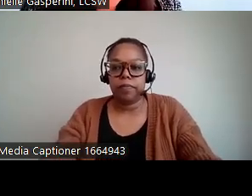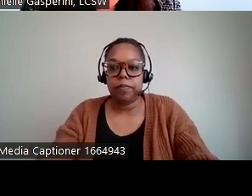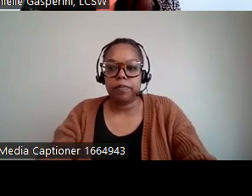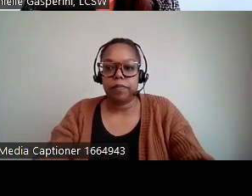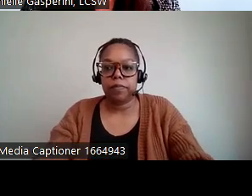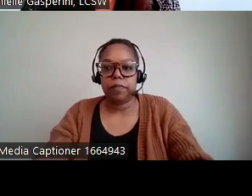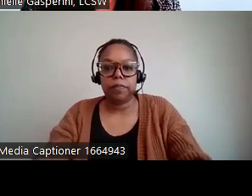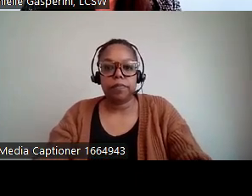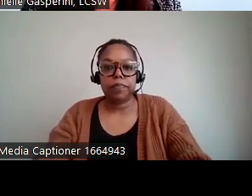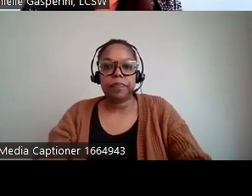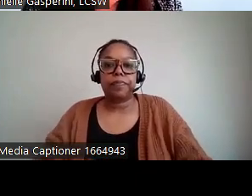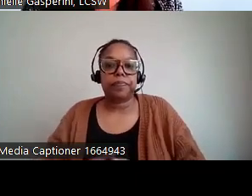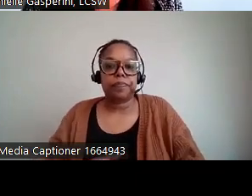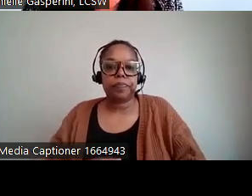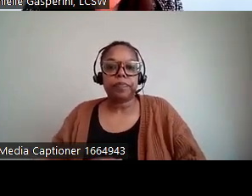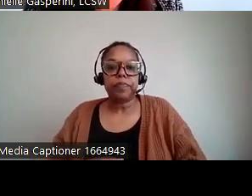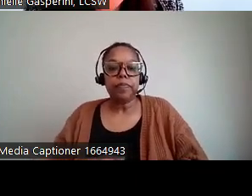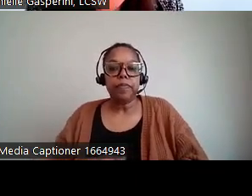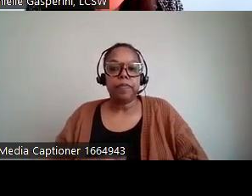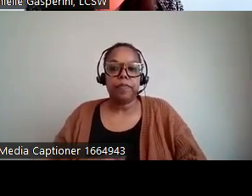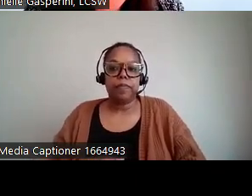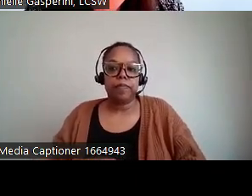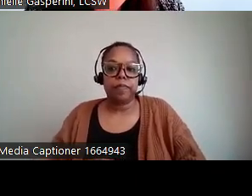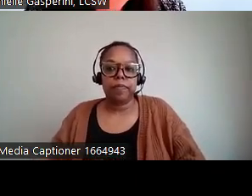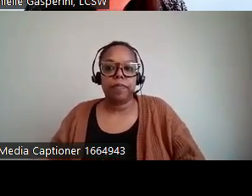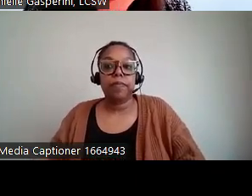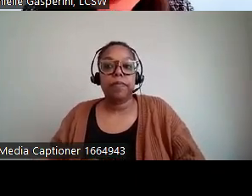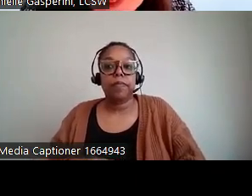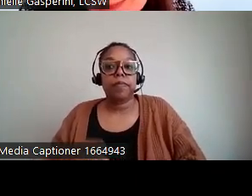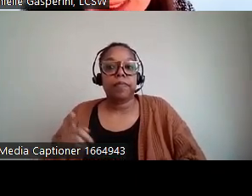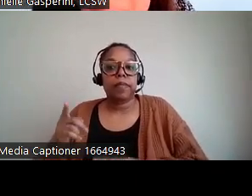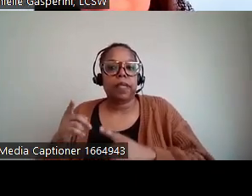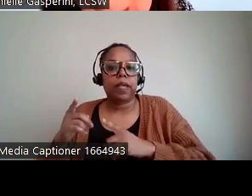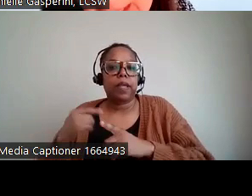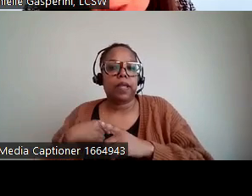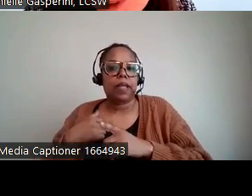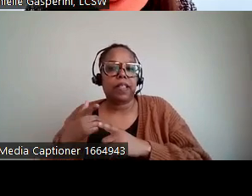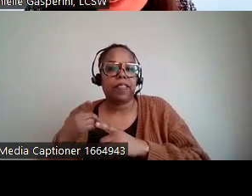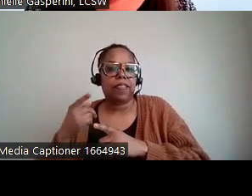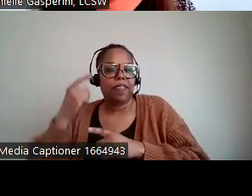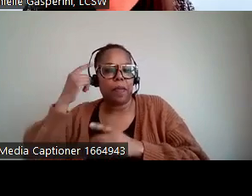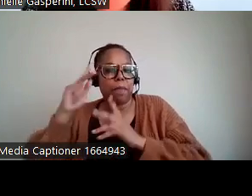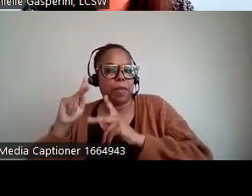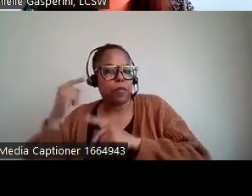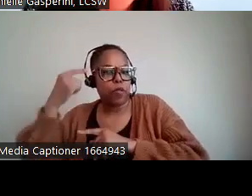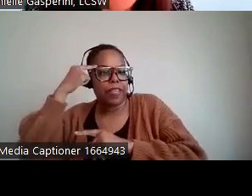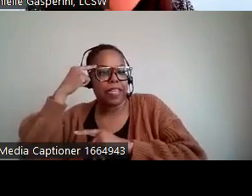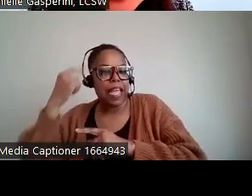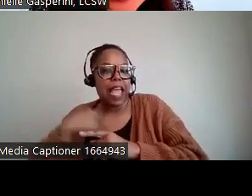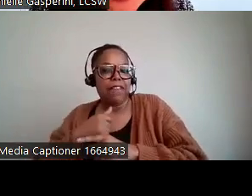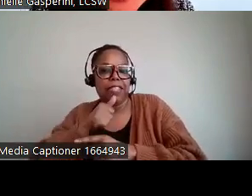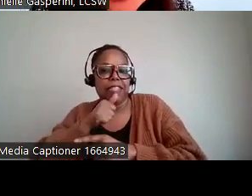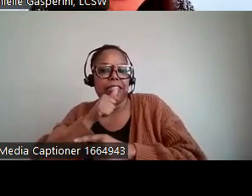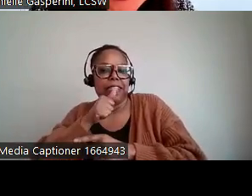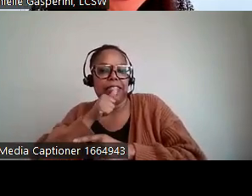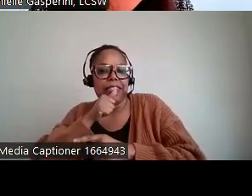with this, there's this rumor that that I have magic words or secret words that help families access this service, and that's not really